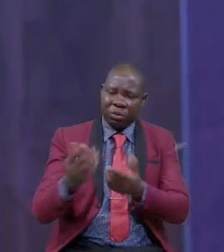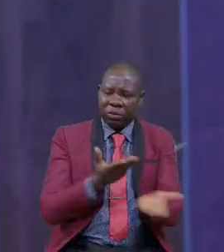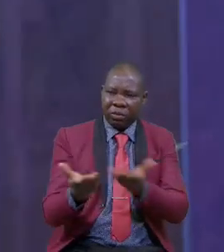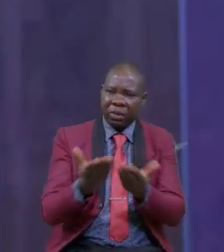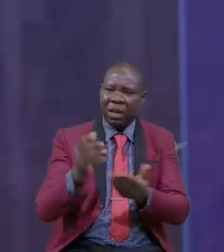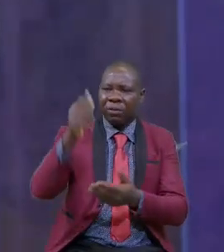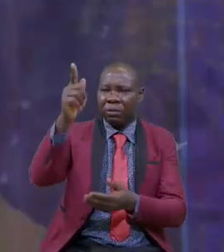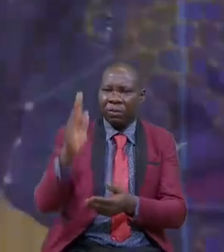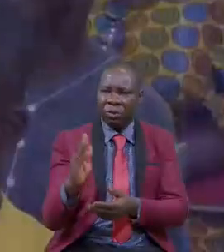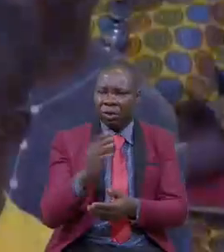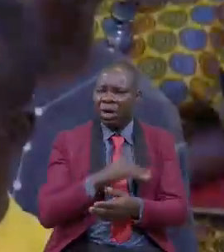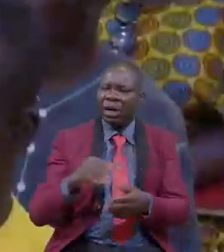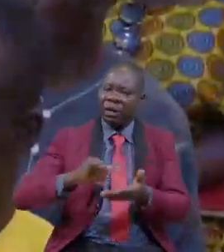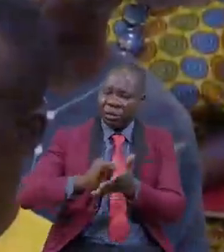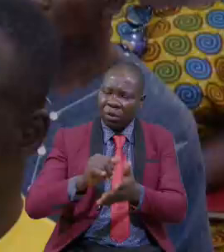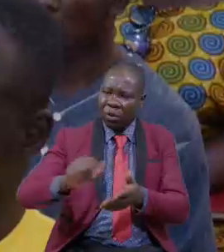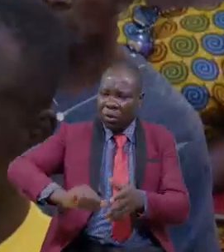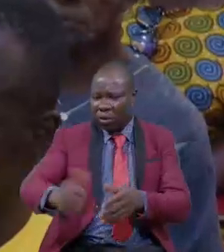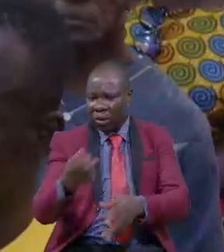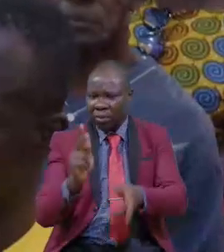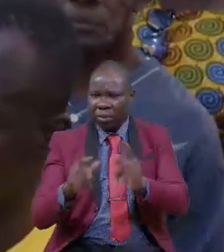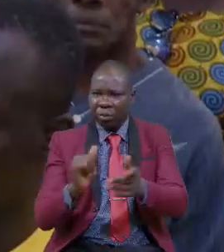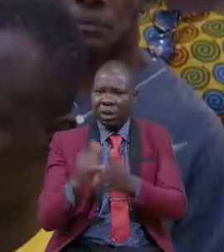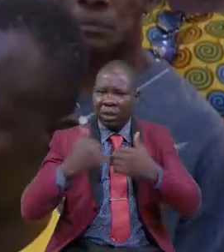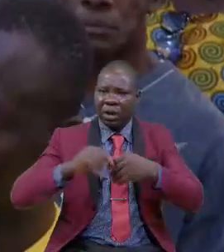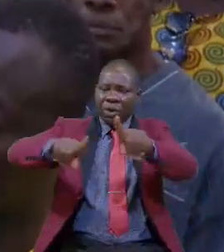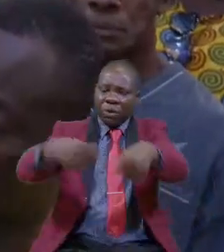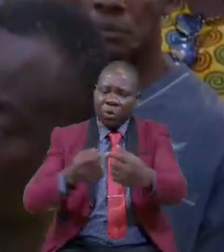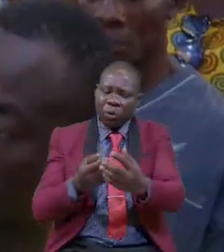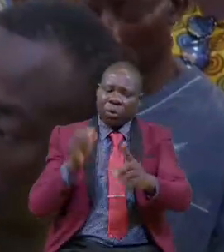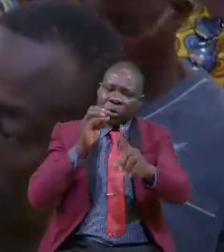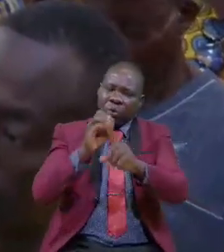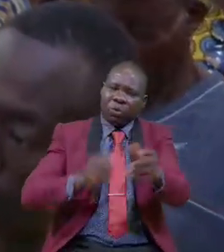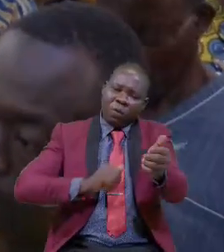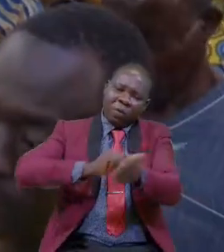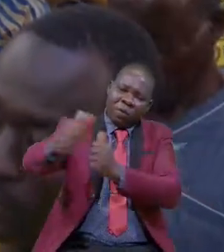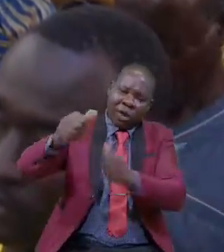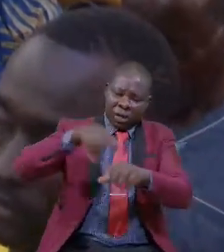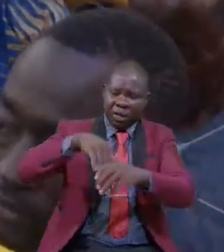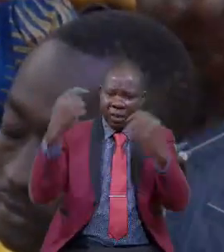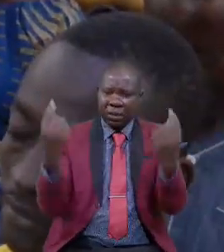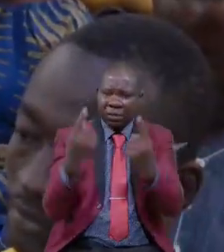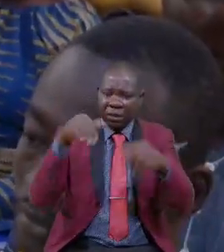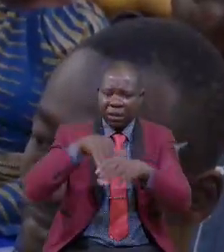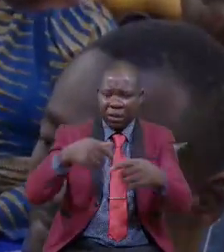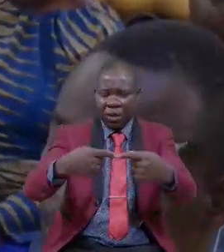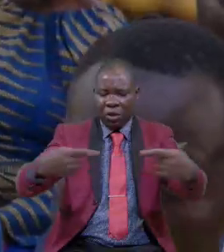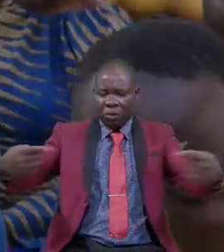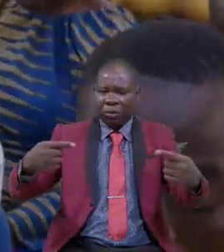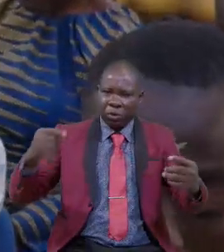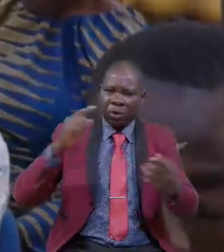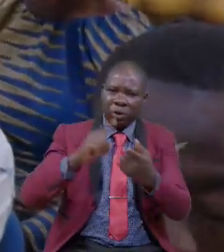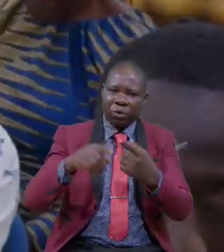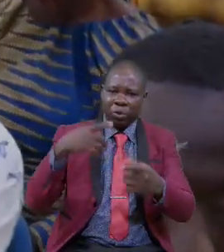too far in sin and too far in opposition to God and too far in opposition to the gospel. And